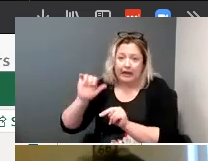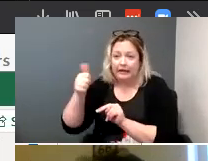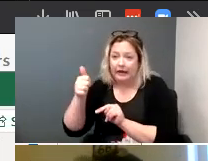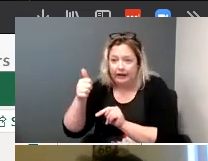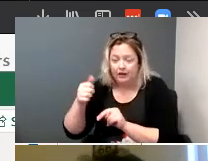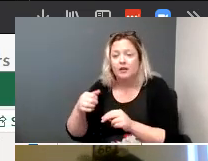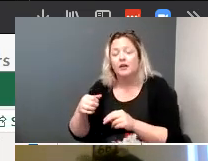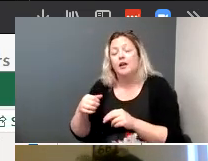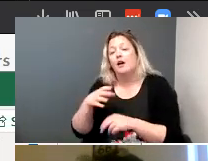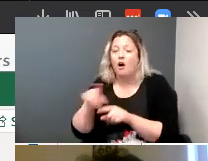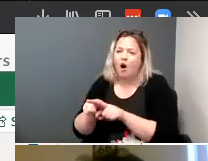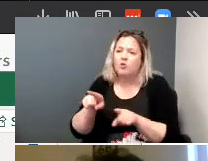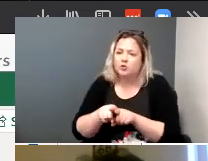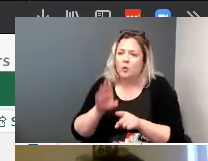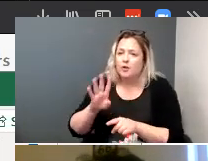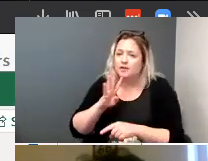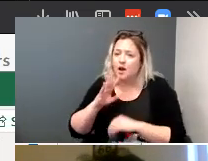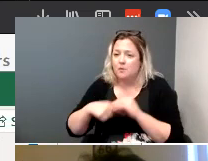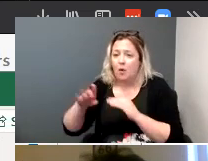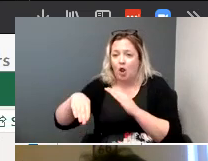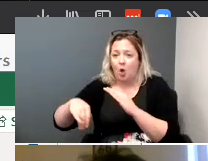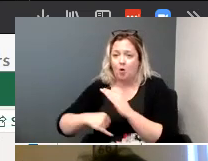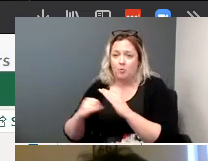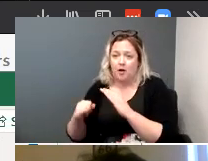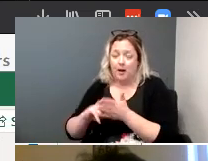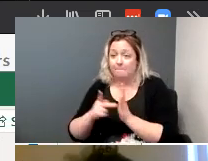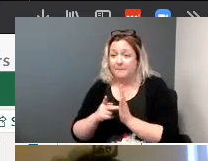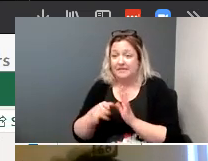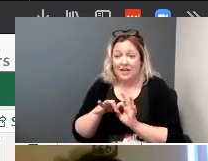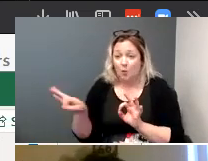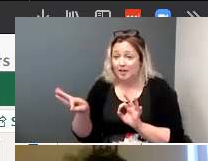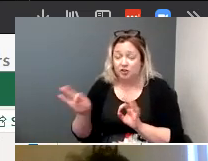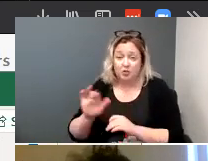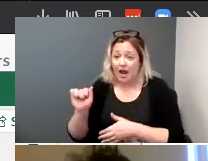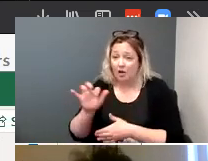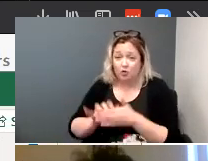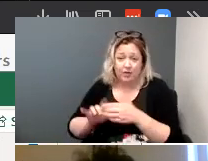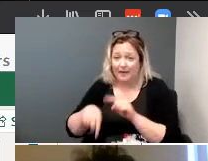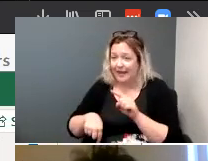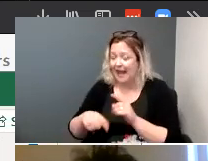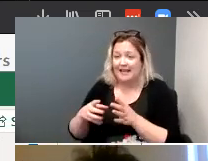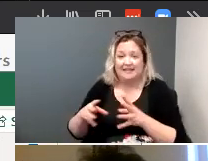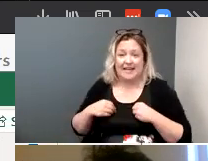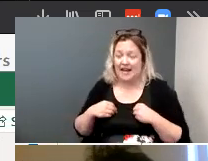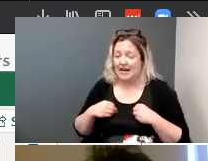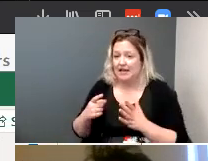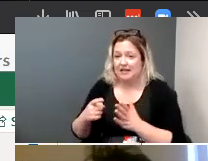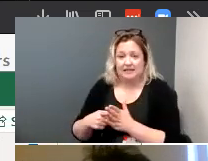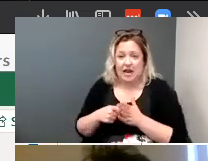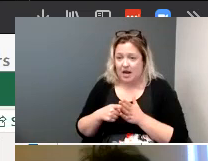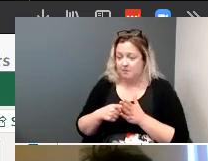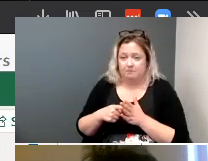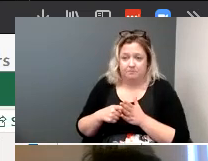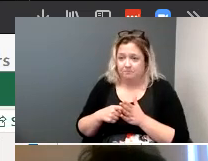means an equation that your algorithm cannot take an amount of time smaller than the defined amount of time by the